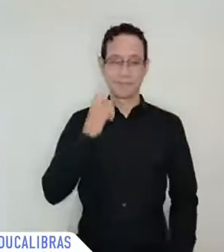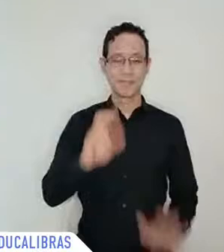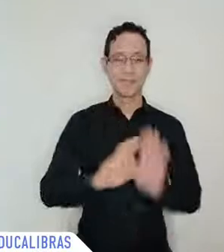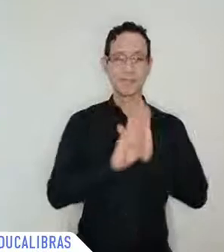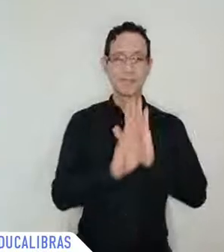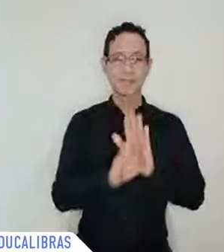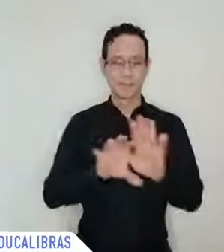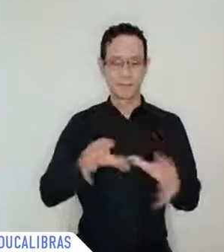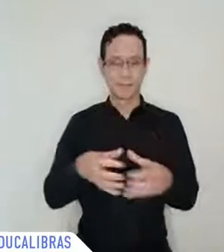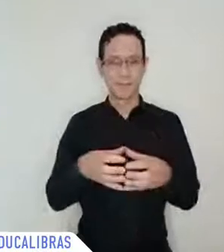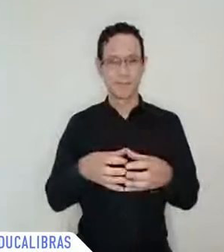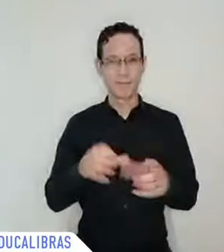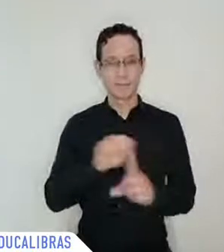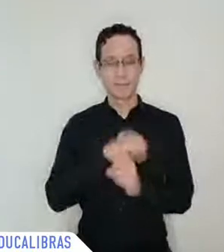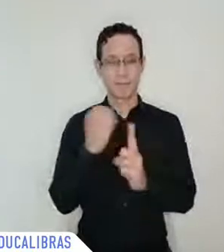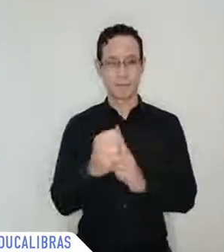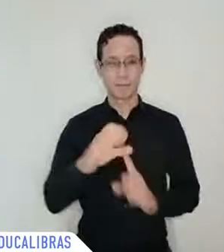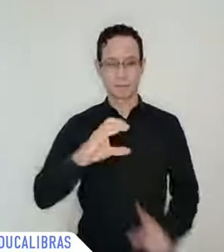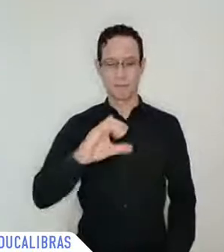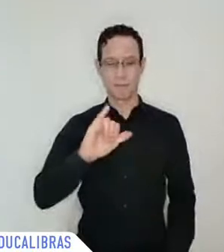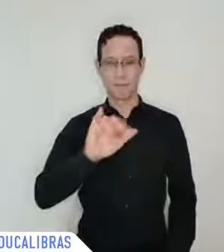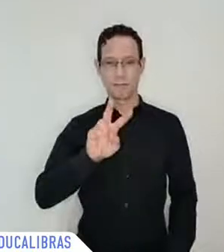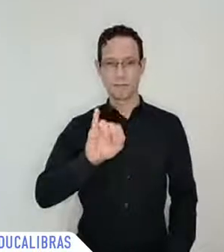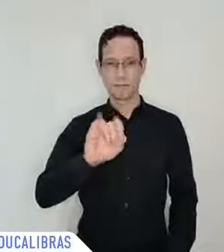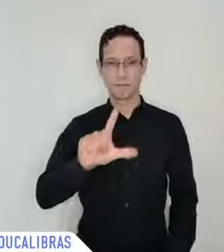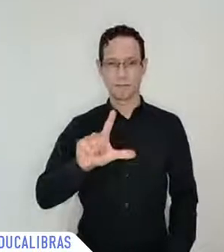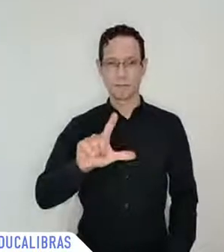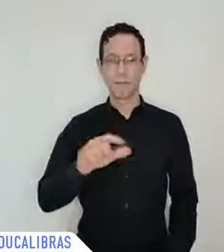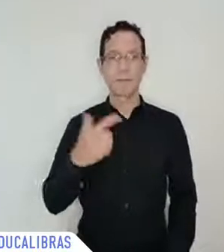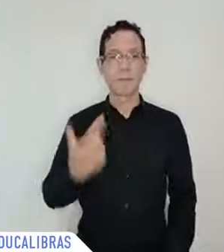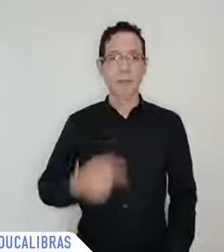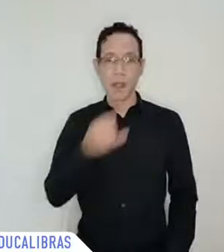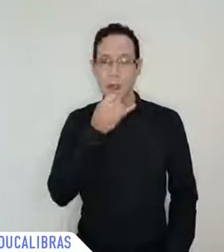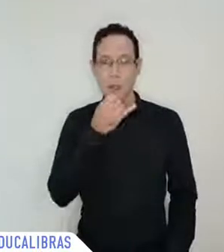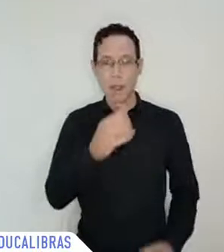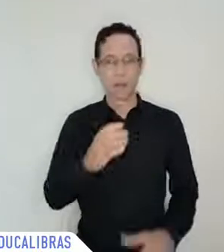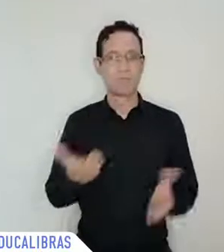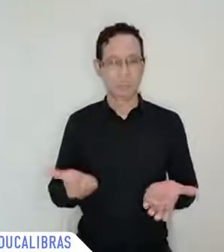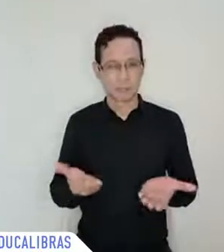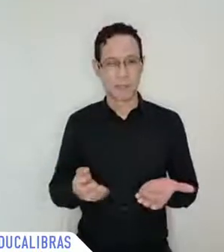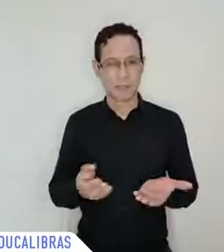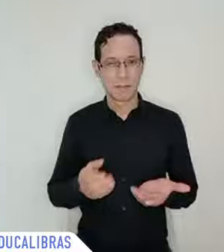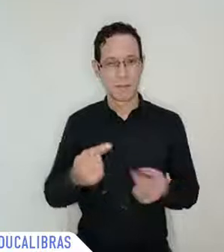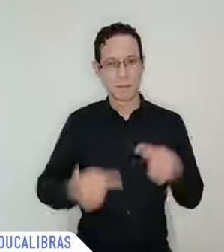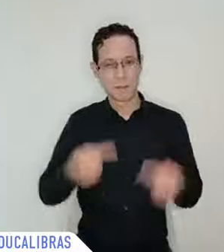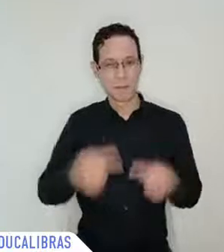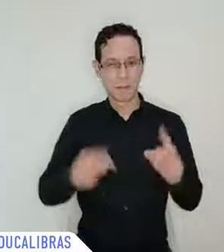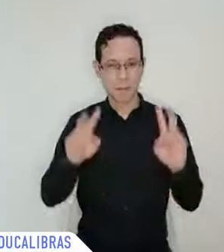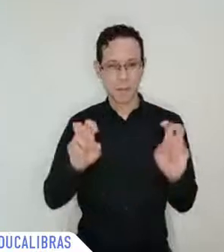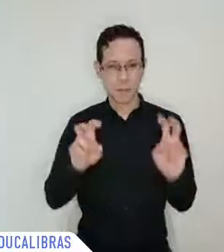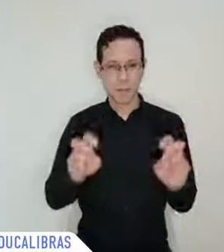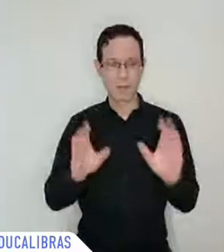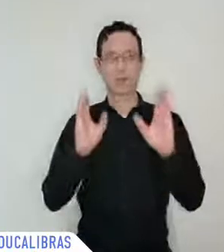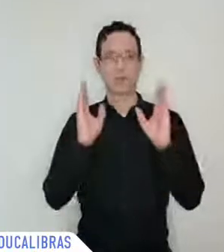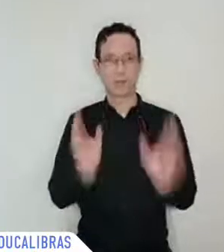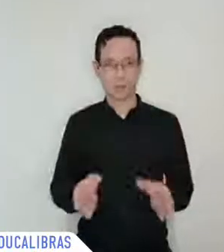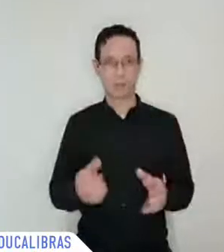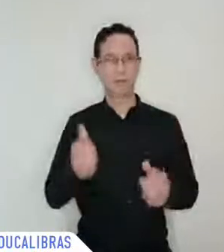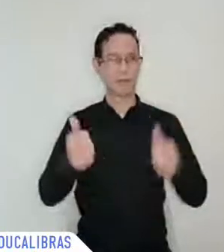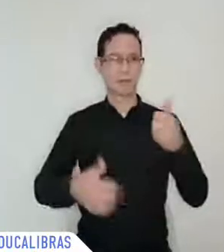great responsibility to be able to be here representing the civil society. But getting back to the